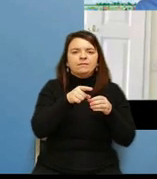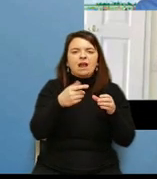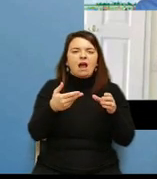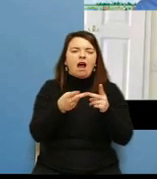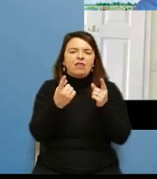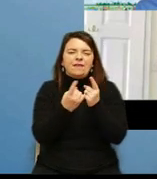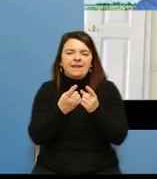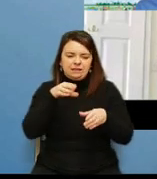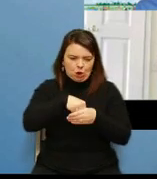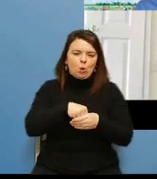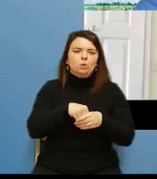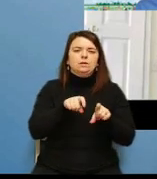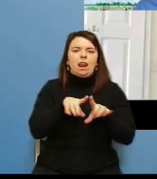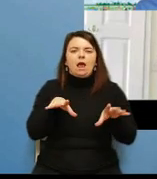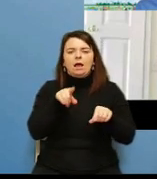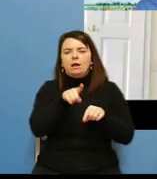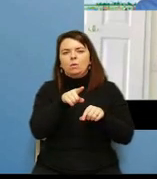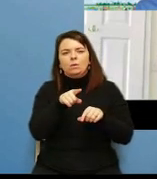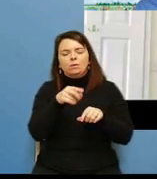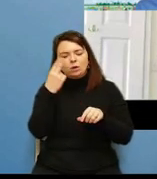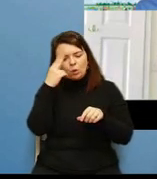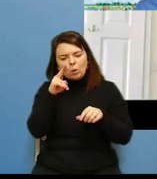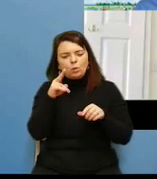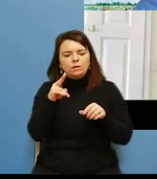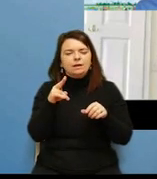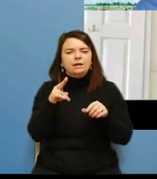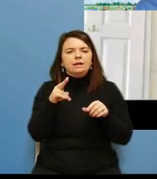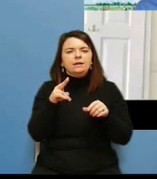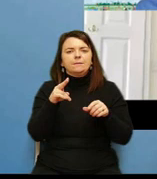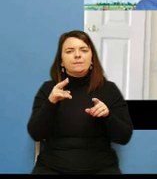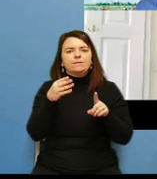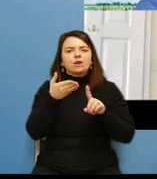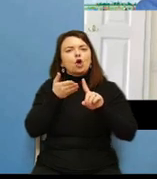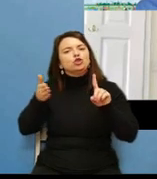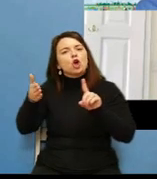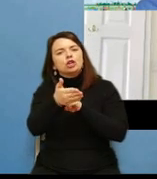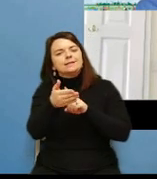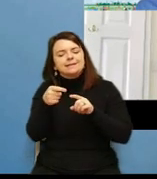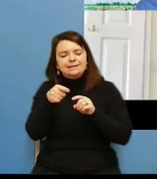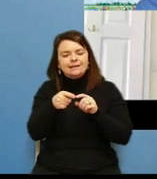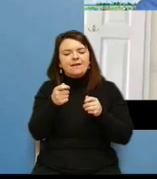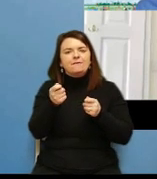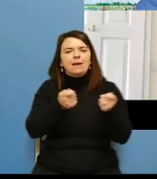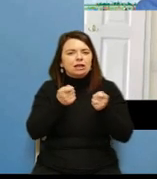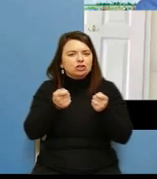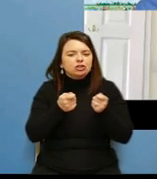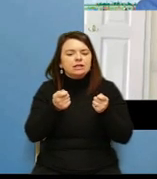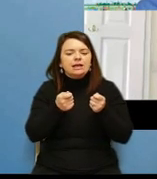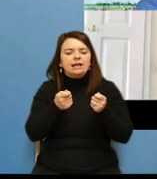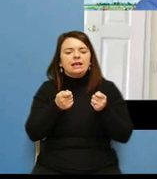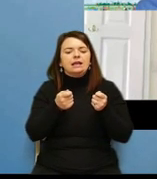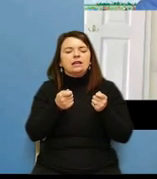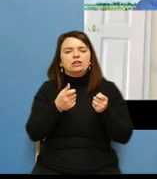work stream which includes other bits and pieces, shall we say, like the what we'll call the optimal alternative. The